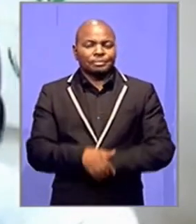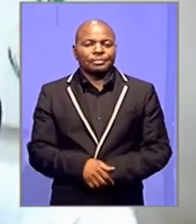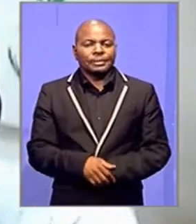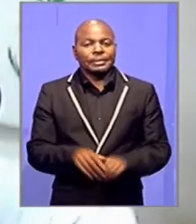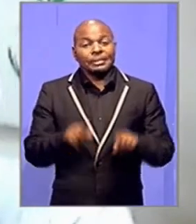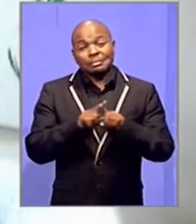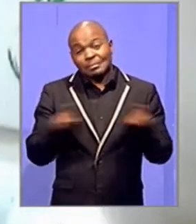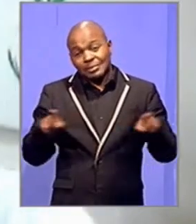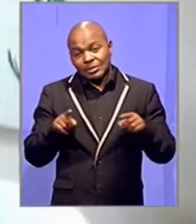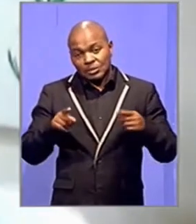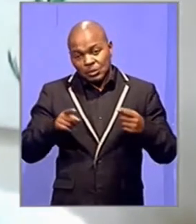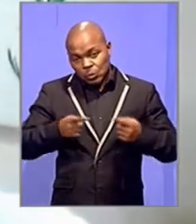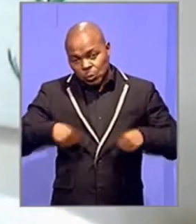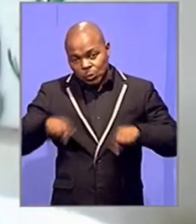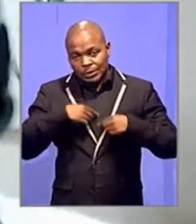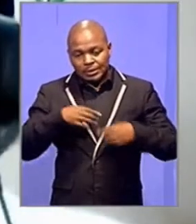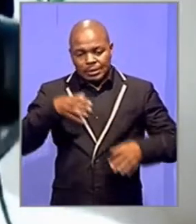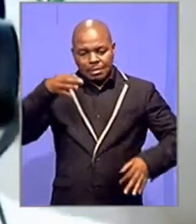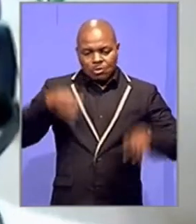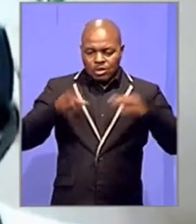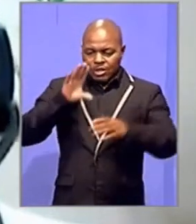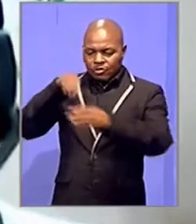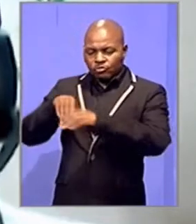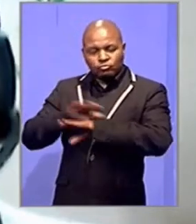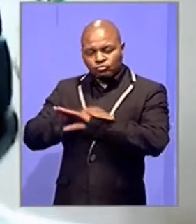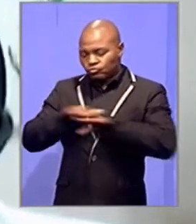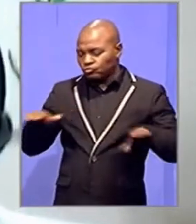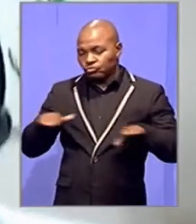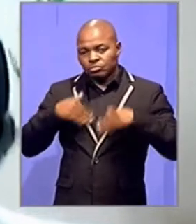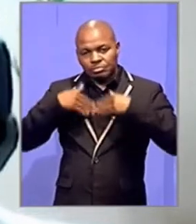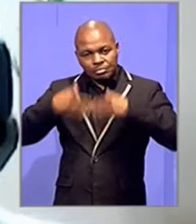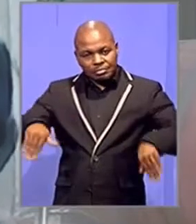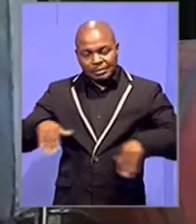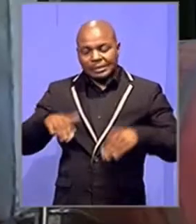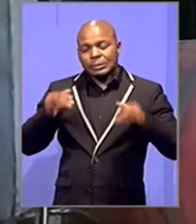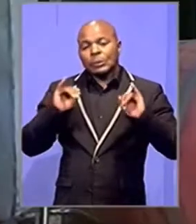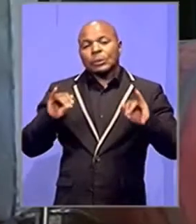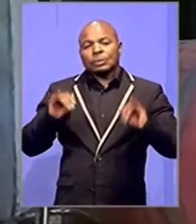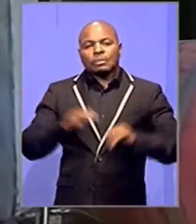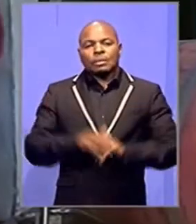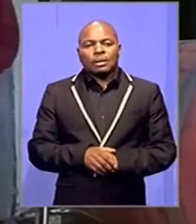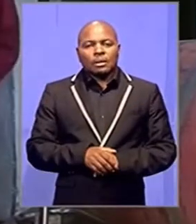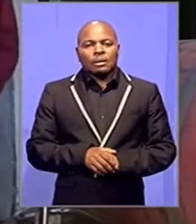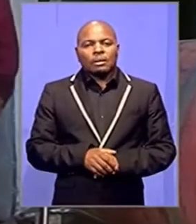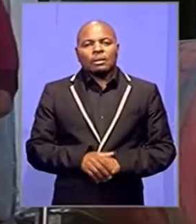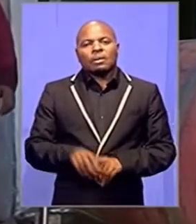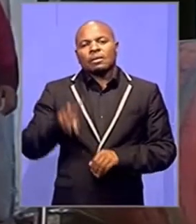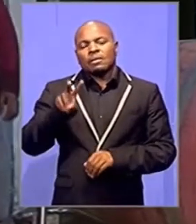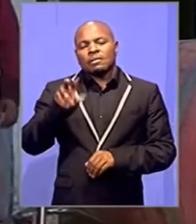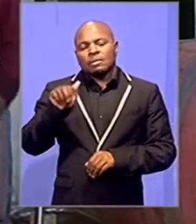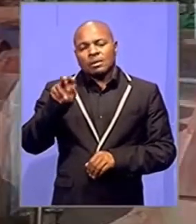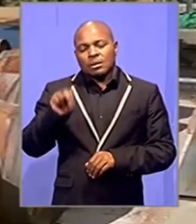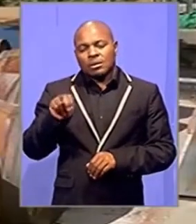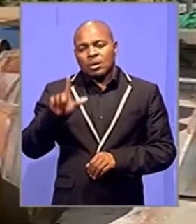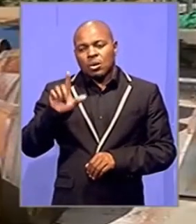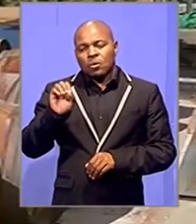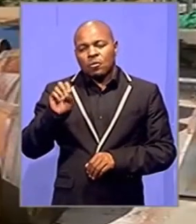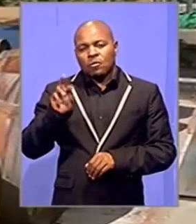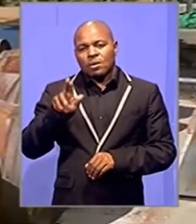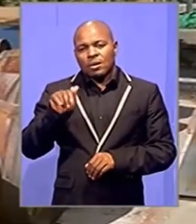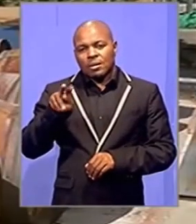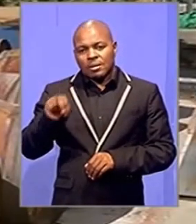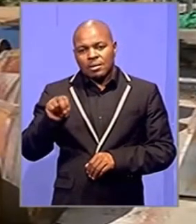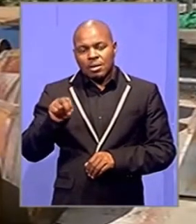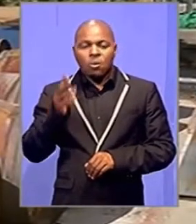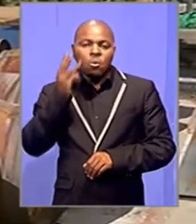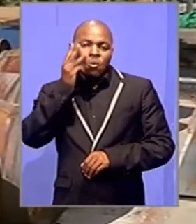But we're not getting involved from a political standpoint. It's a tragedy. Van Lovren Winery ke kgwebo e theuweng provinsing ya